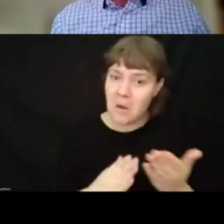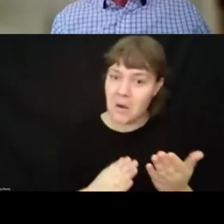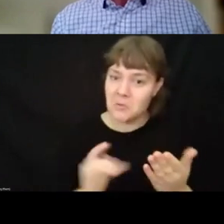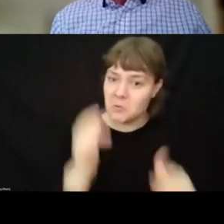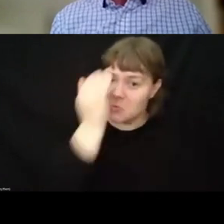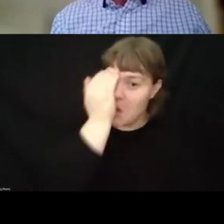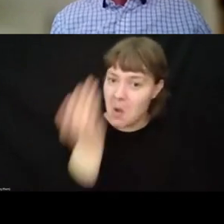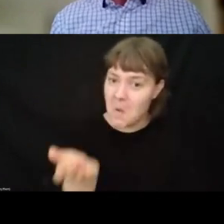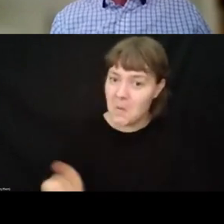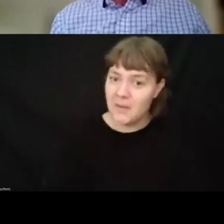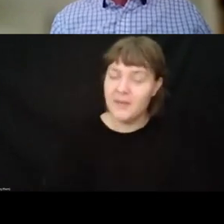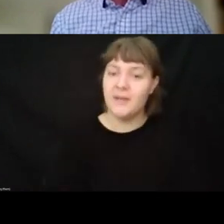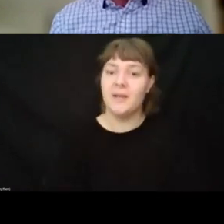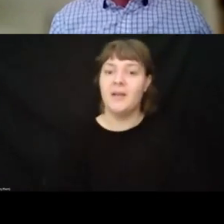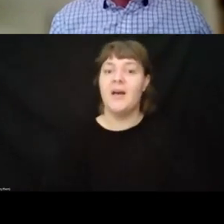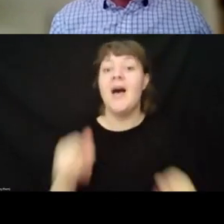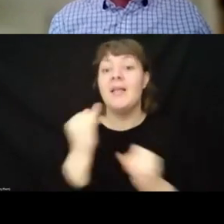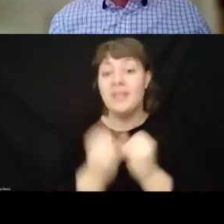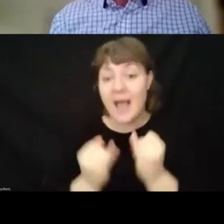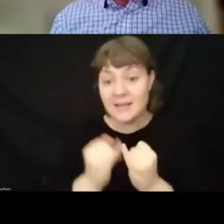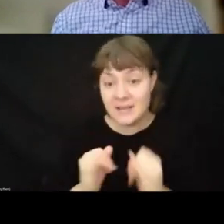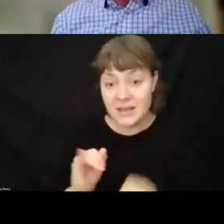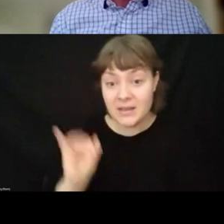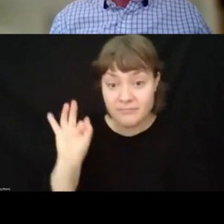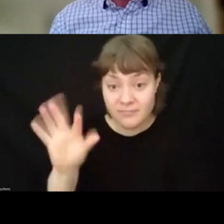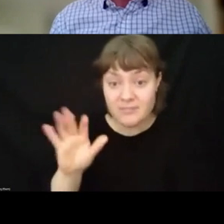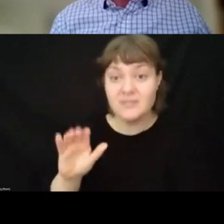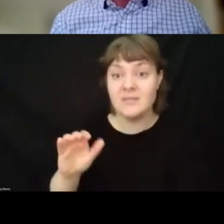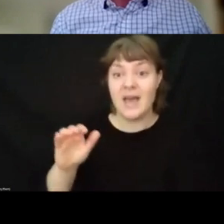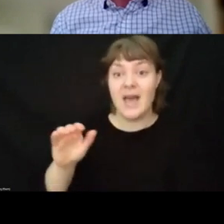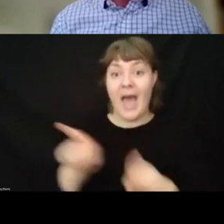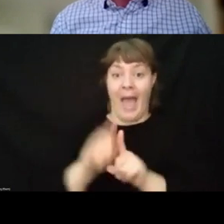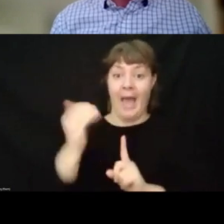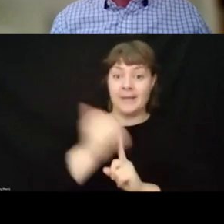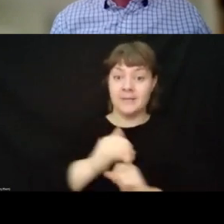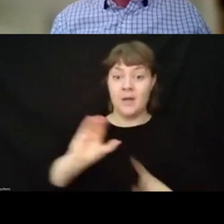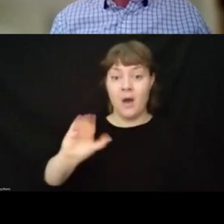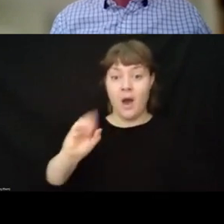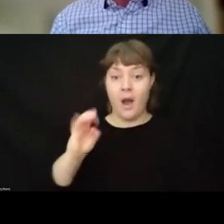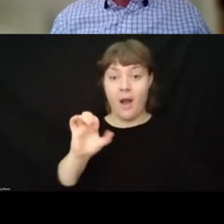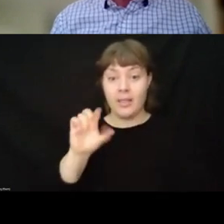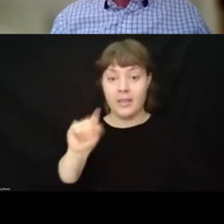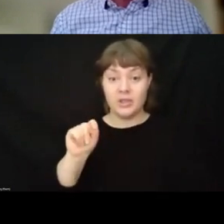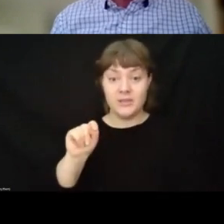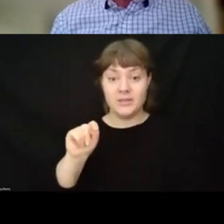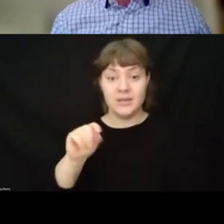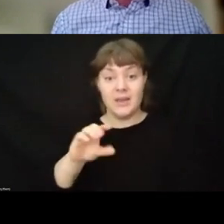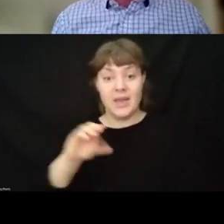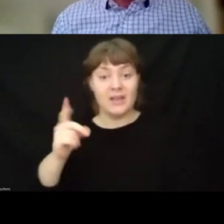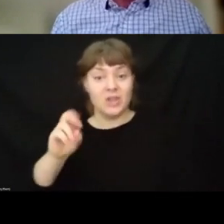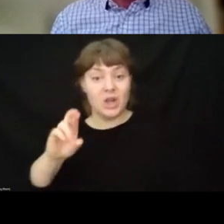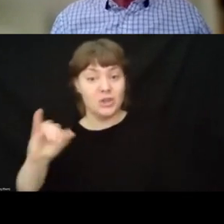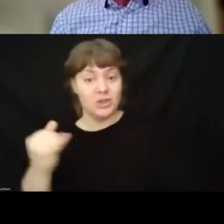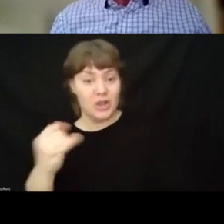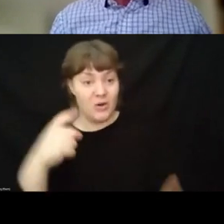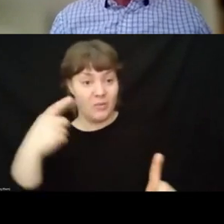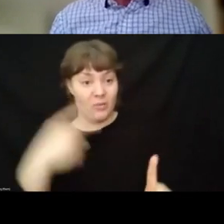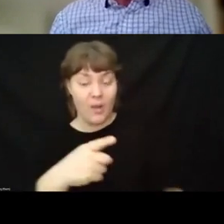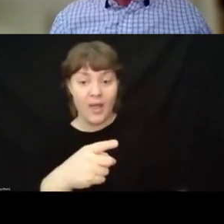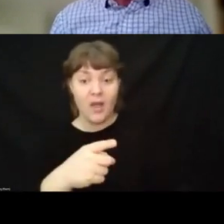that I will echo as the oncologist, Dr. Jalison's point of please bring